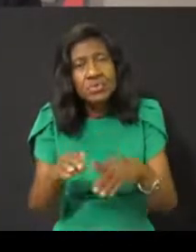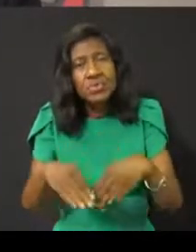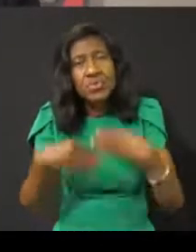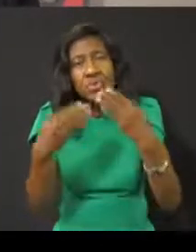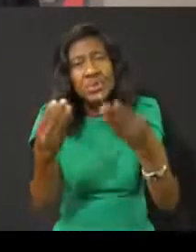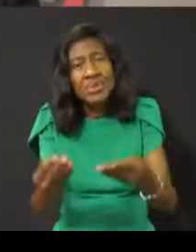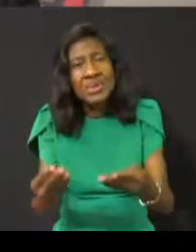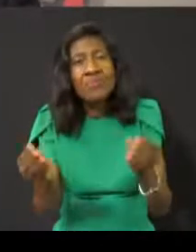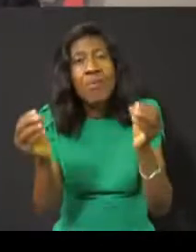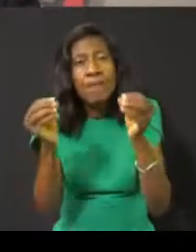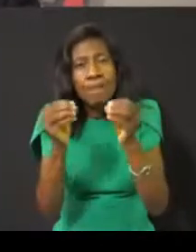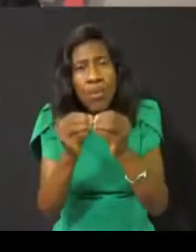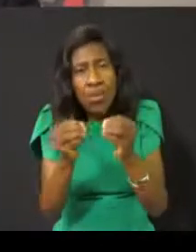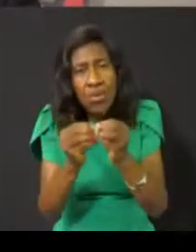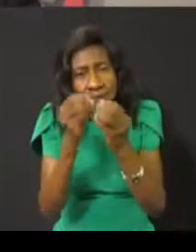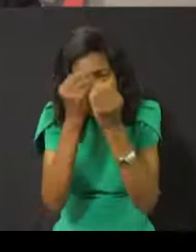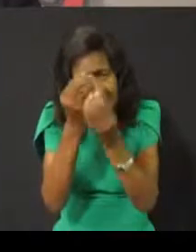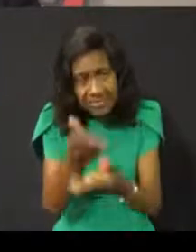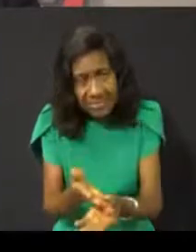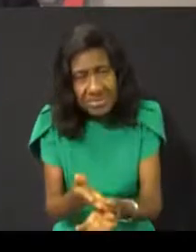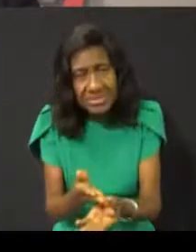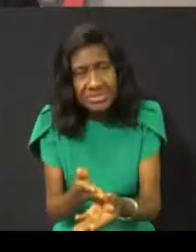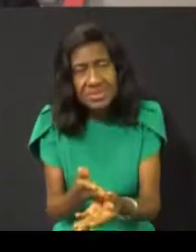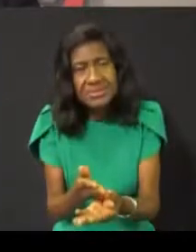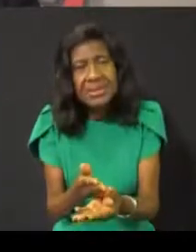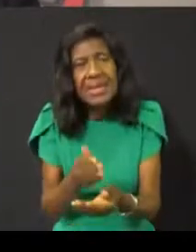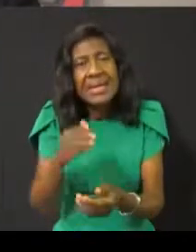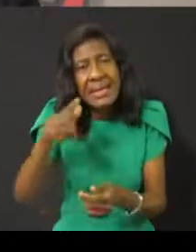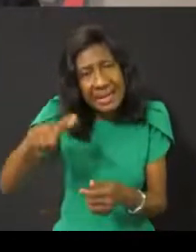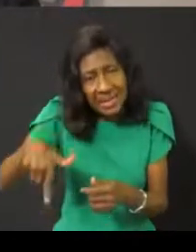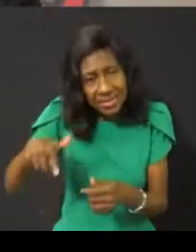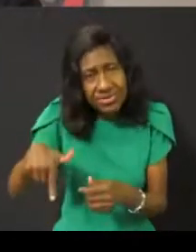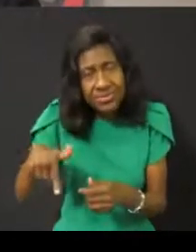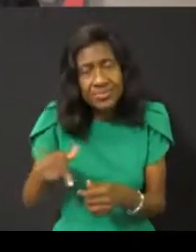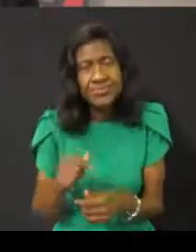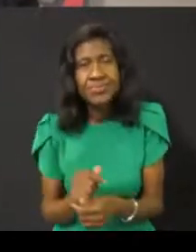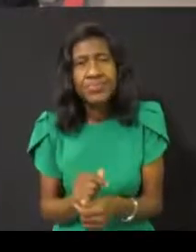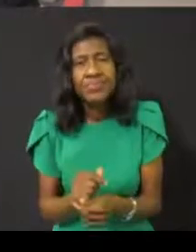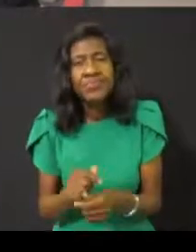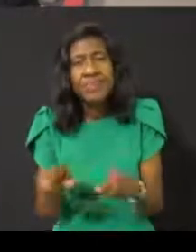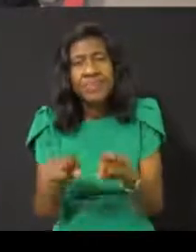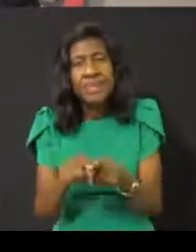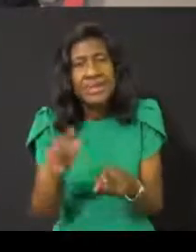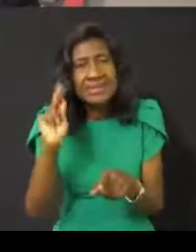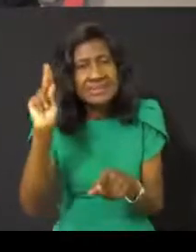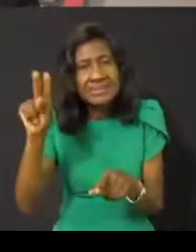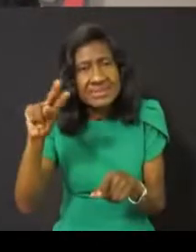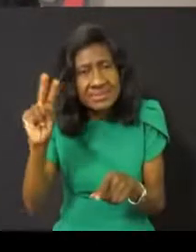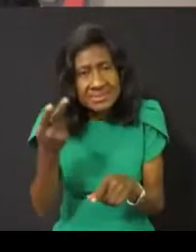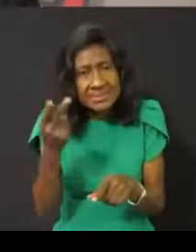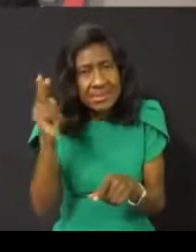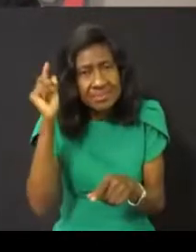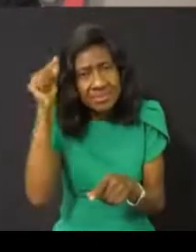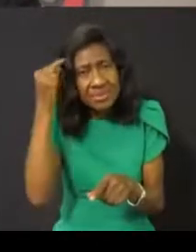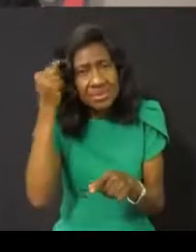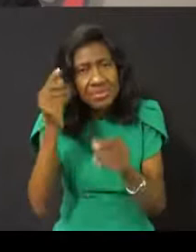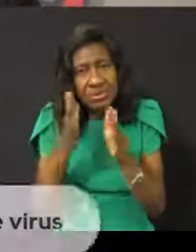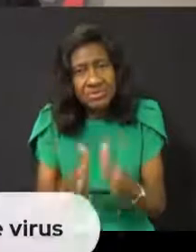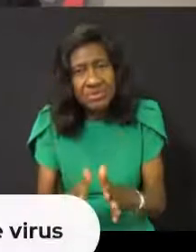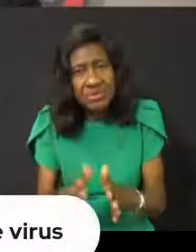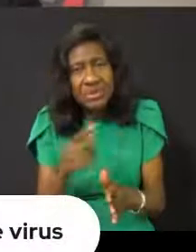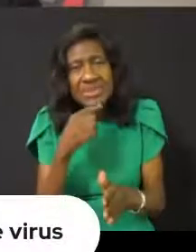provide further details in just a bit. As the Deputy Governor shared last night, it is